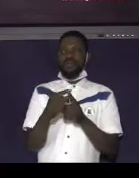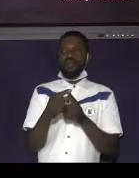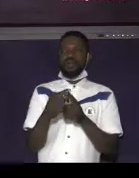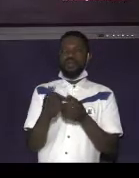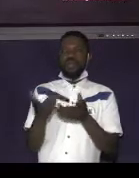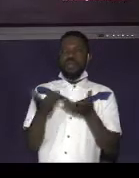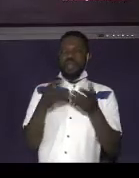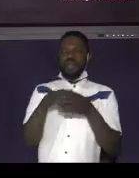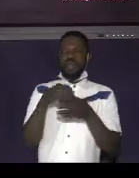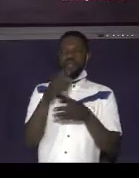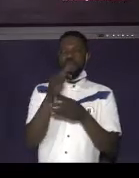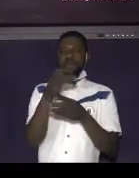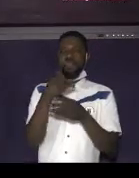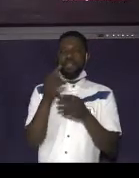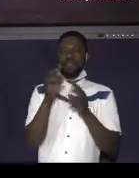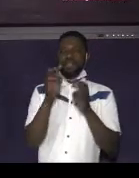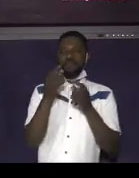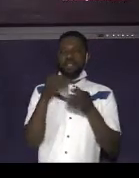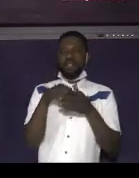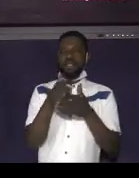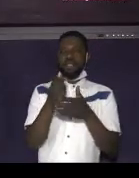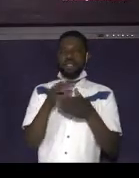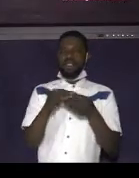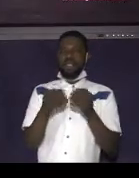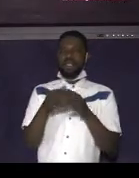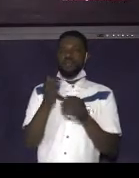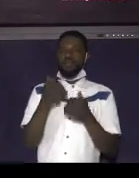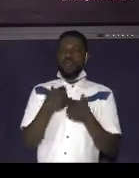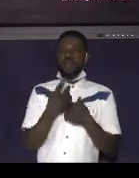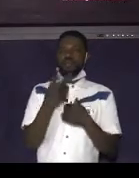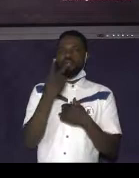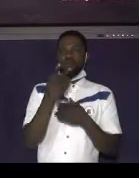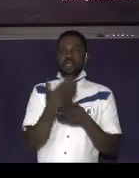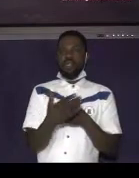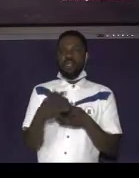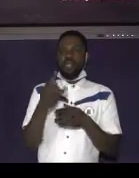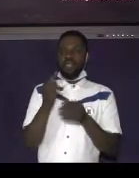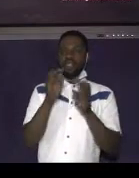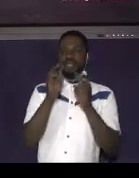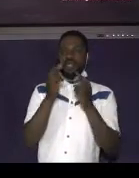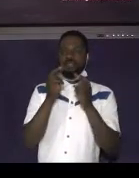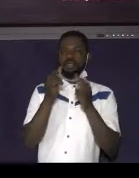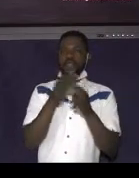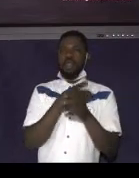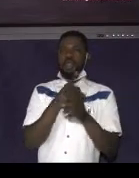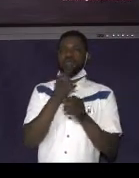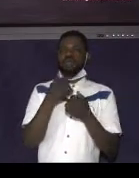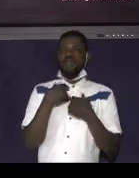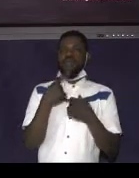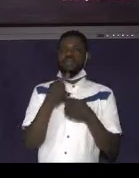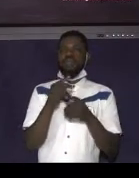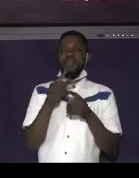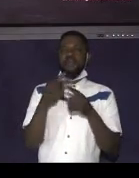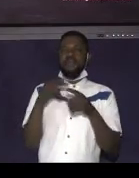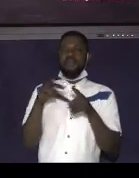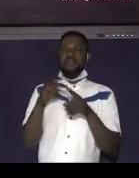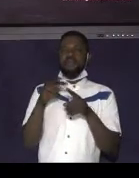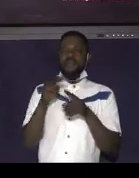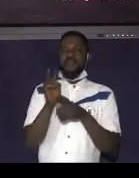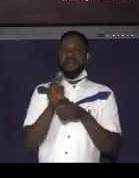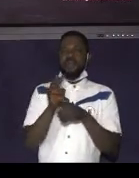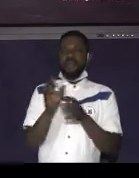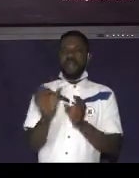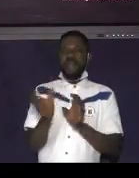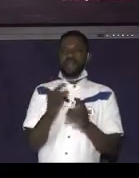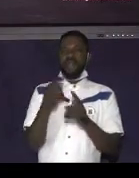by the subject. In a sentence, you have 2 things, the subject and you have the verb. The subject